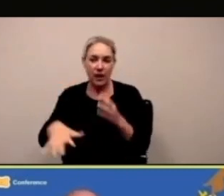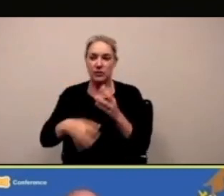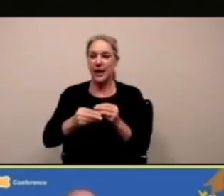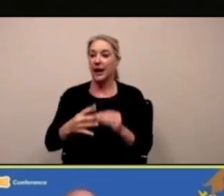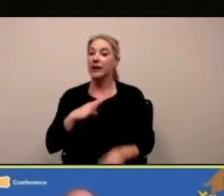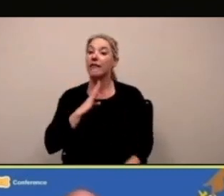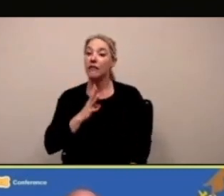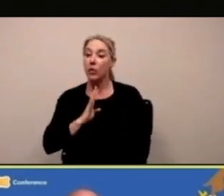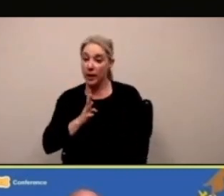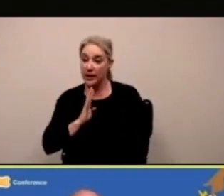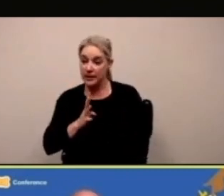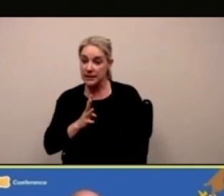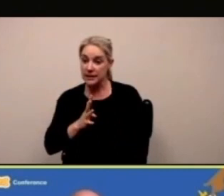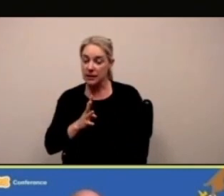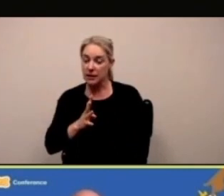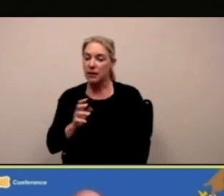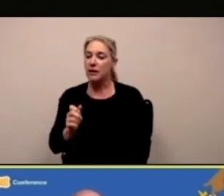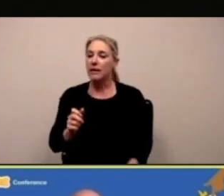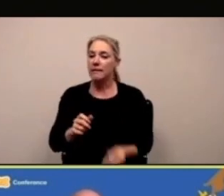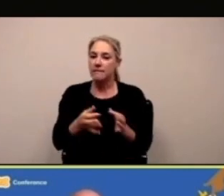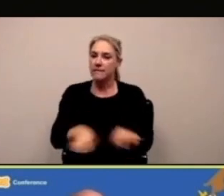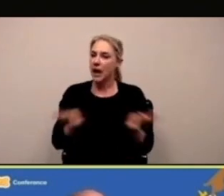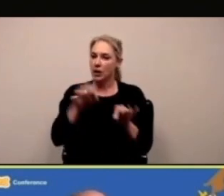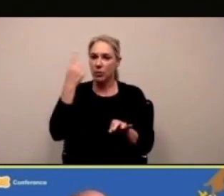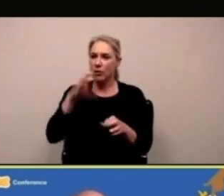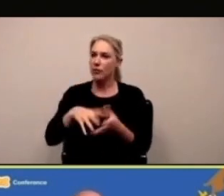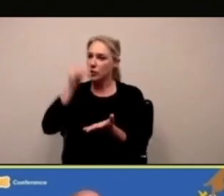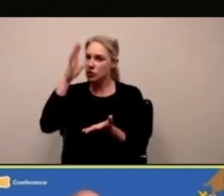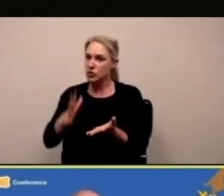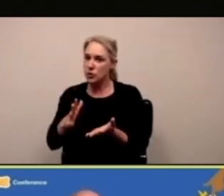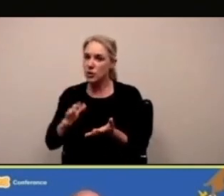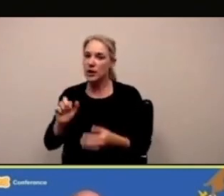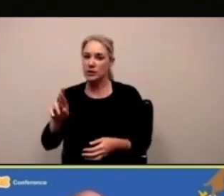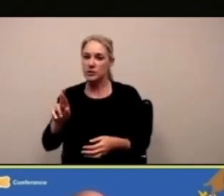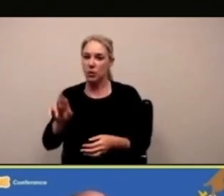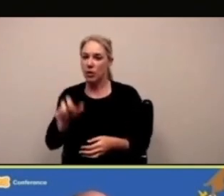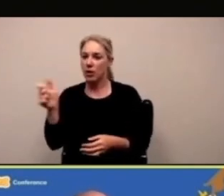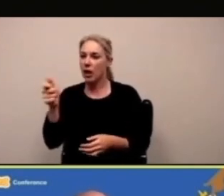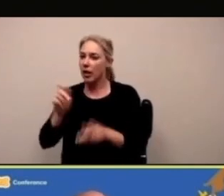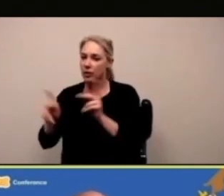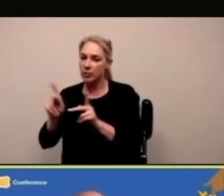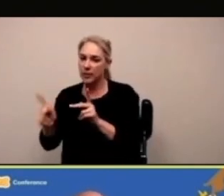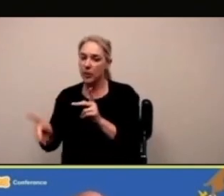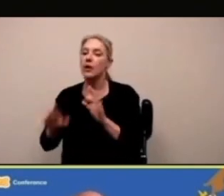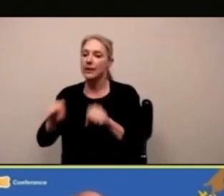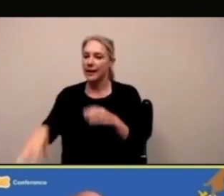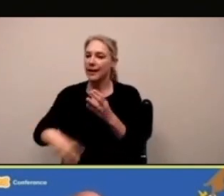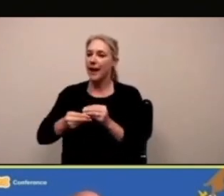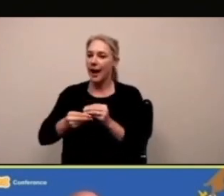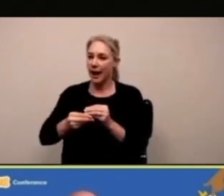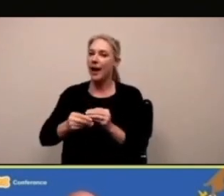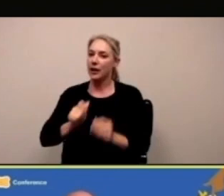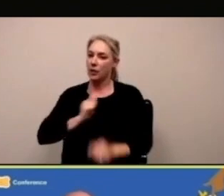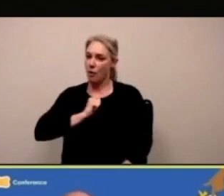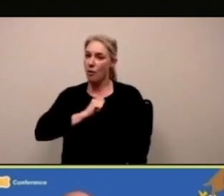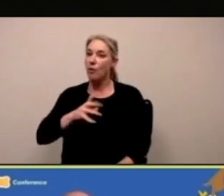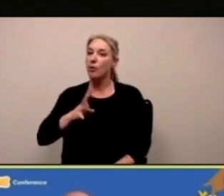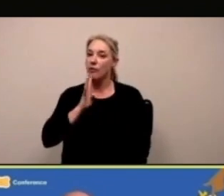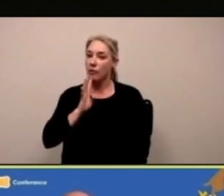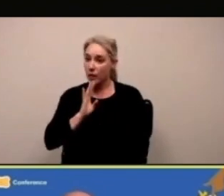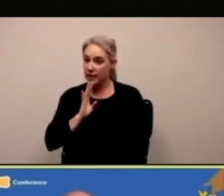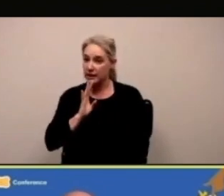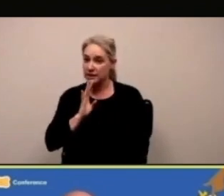our students. Or anybody to like add their own voice to it when talking about their feelings, or some of the little